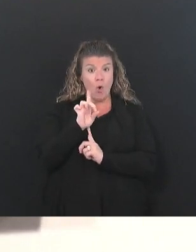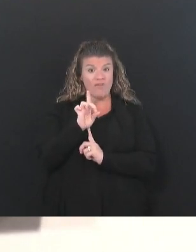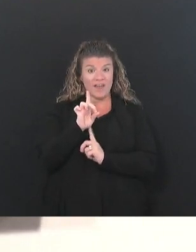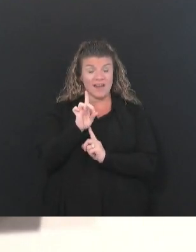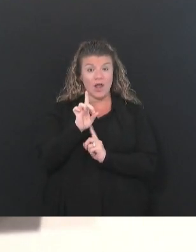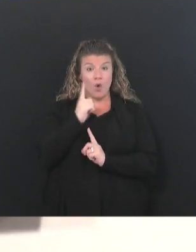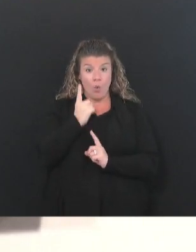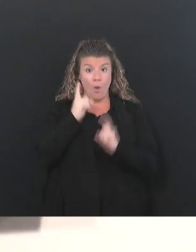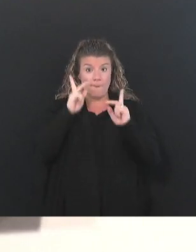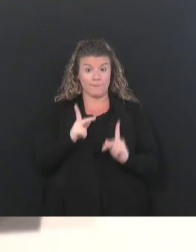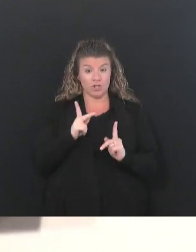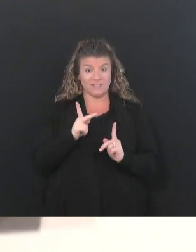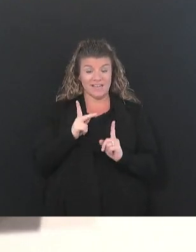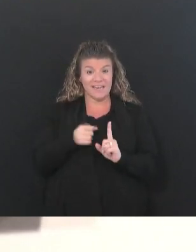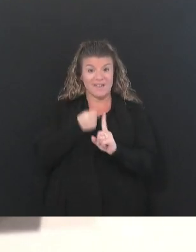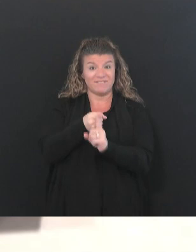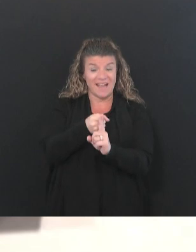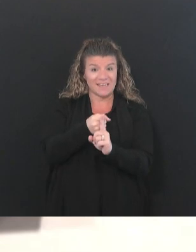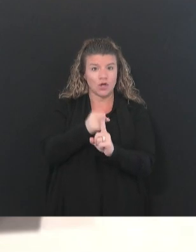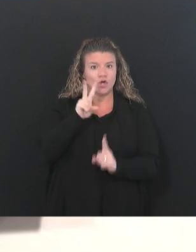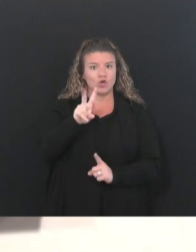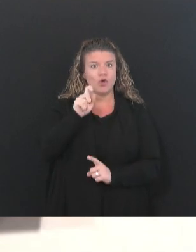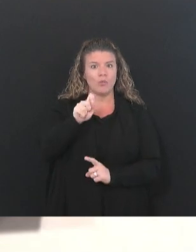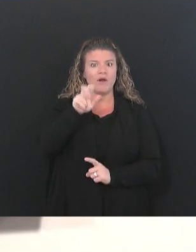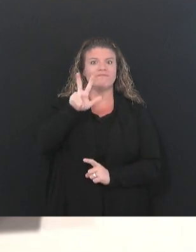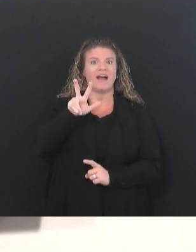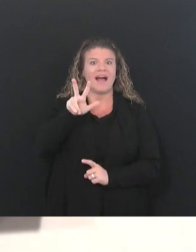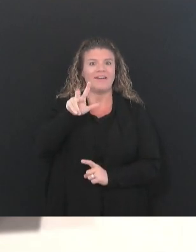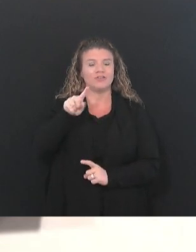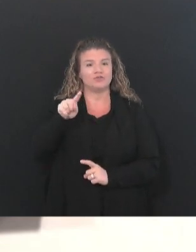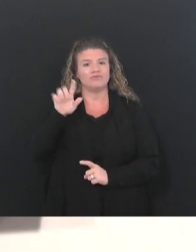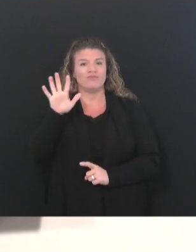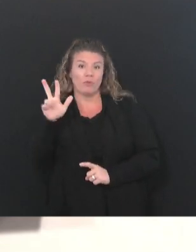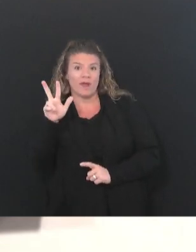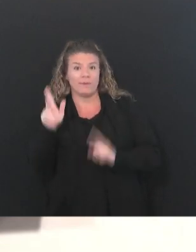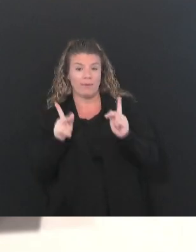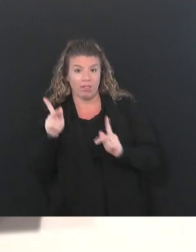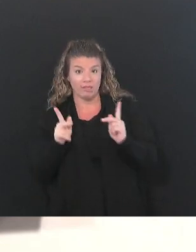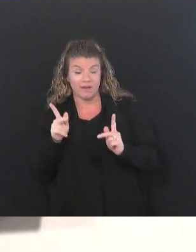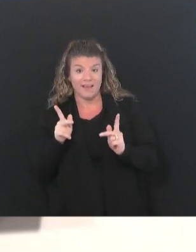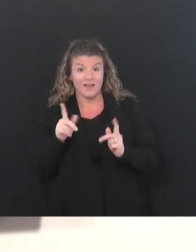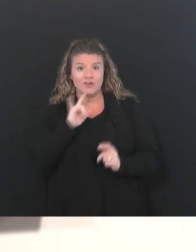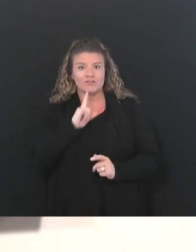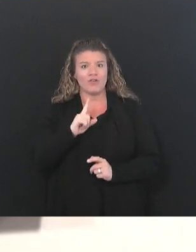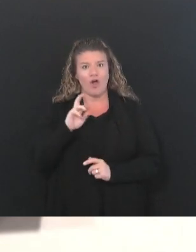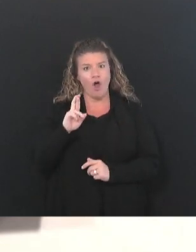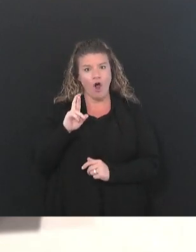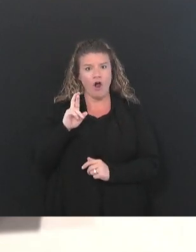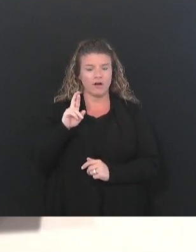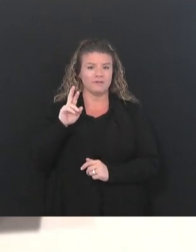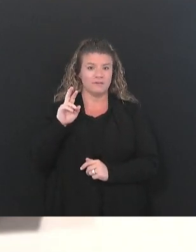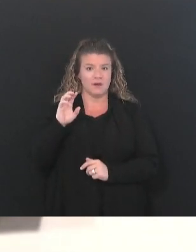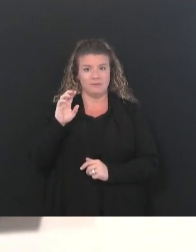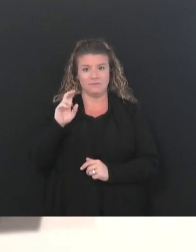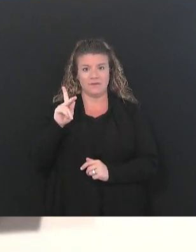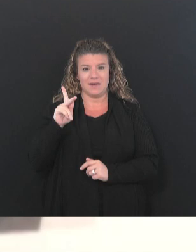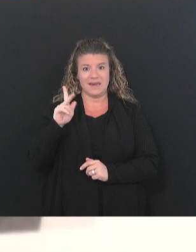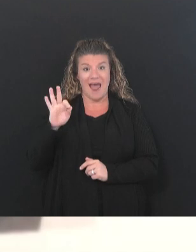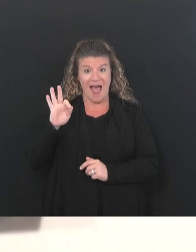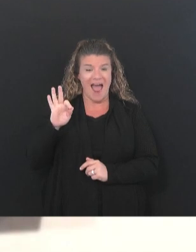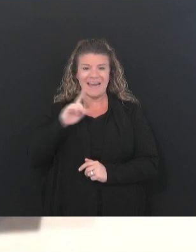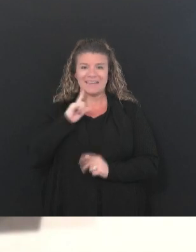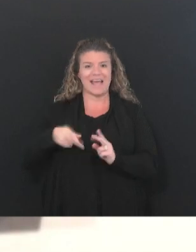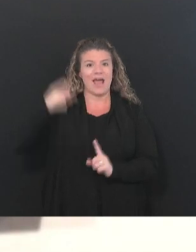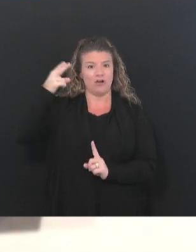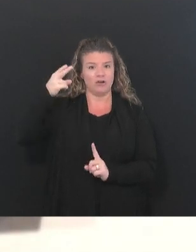person infected infects about 2.5 to 3 people. So the R naught is much higher, which means that the